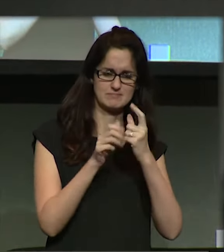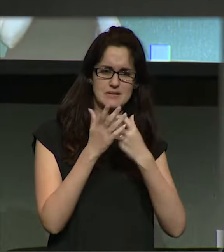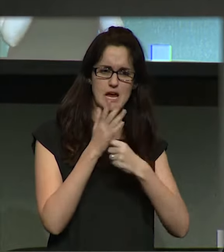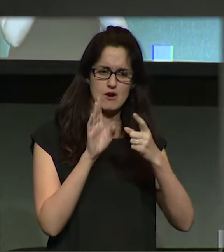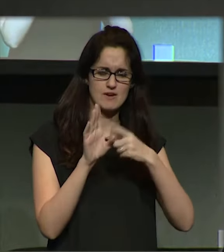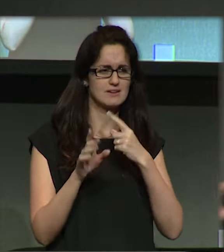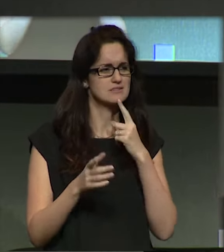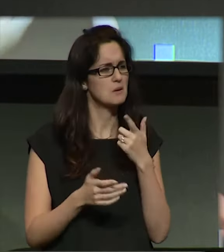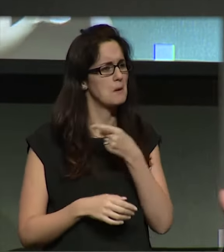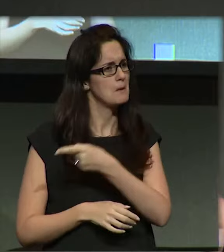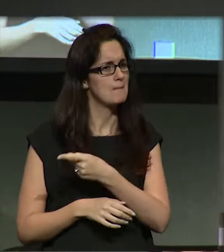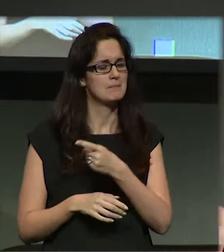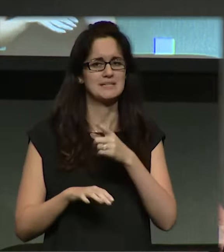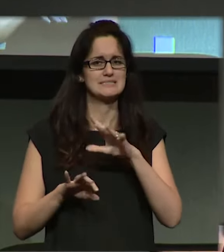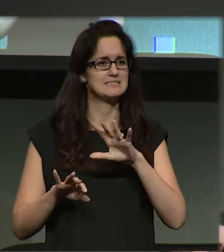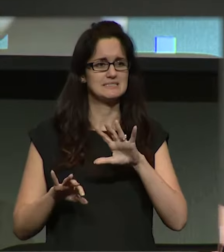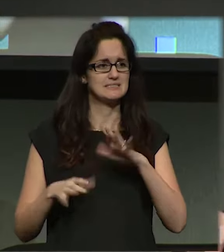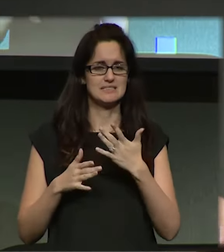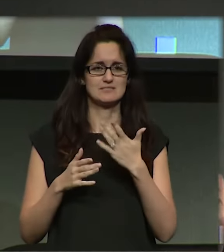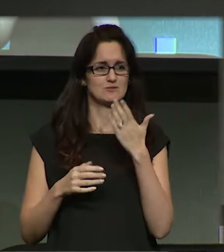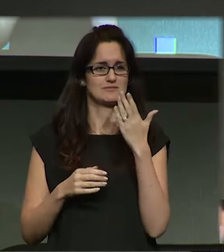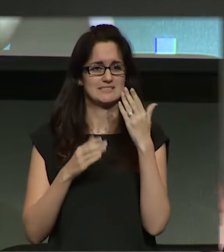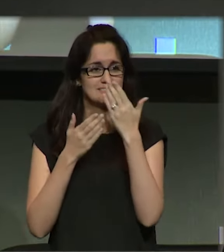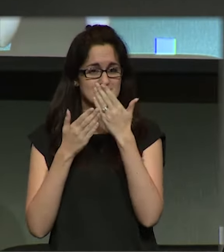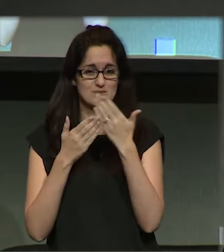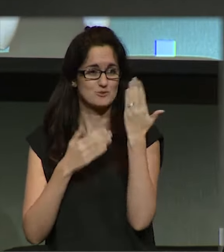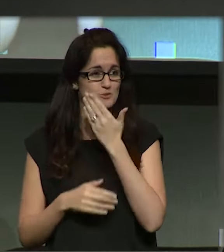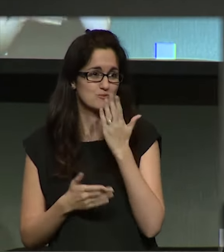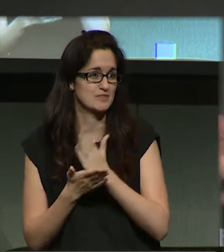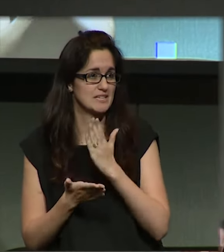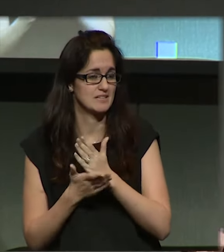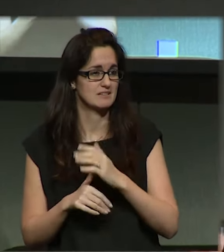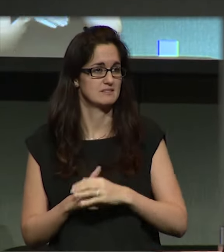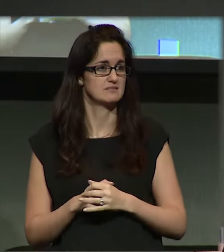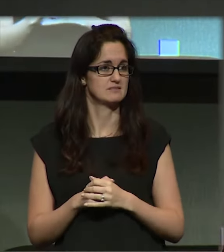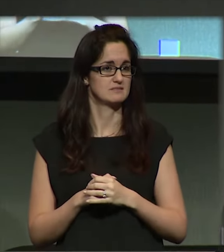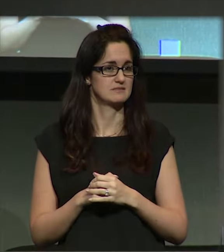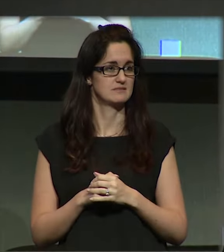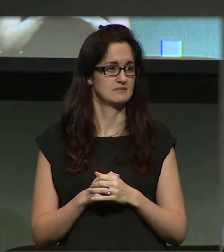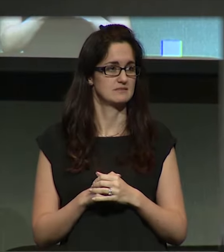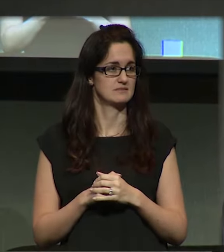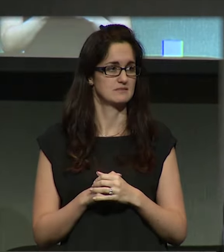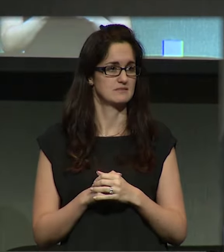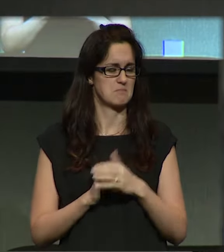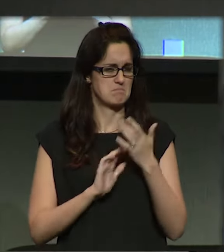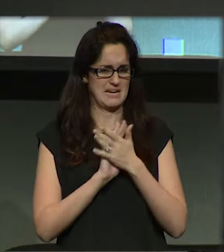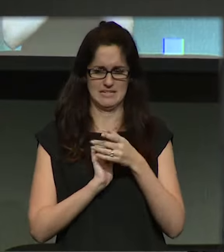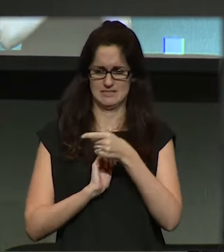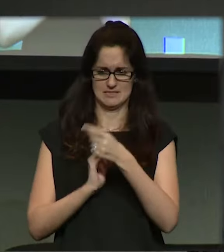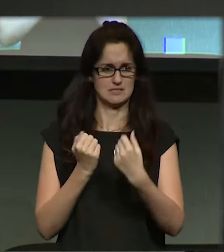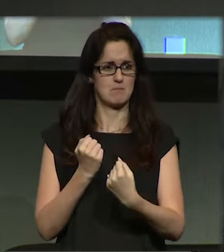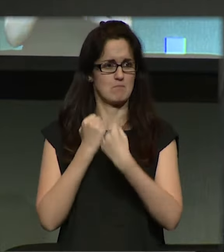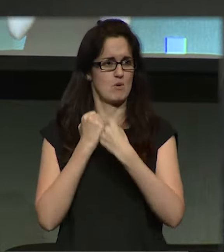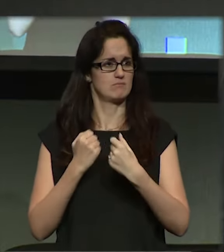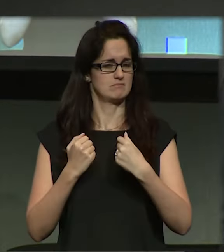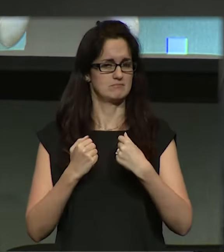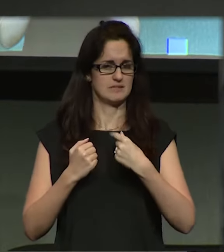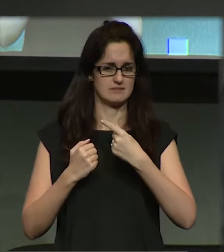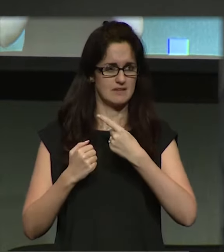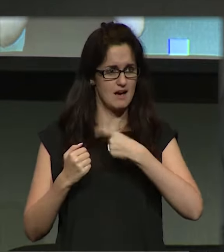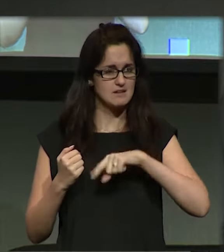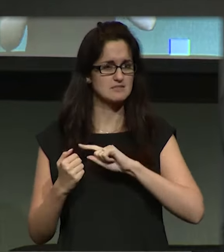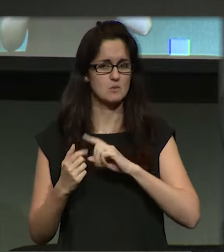into high school, how do you think she can support you as well as other parents who have been successful in primary school